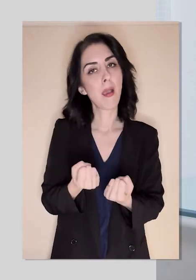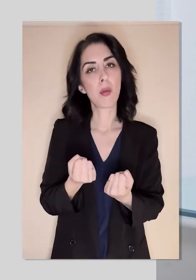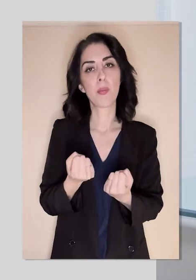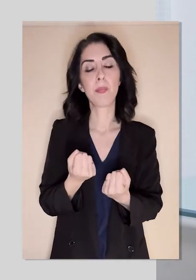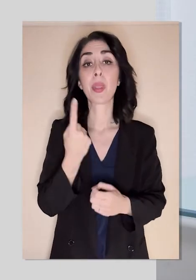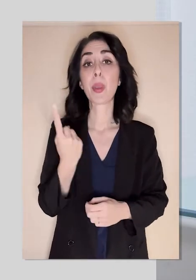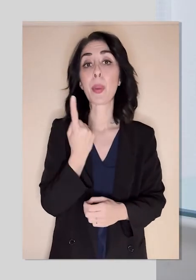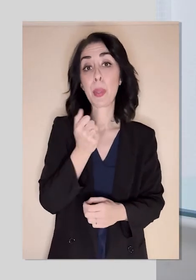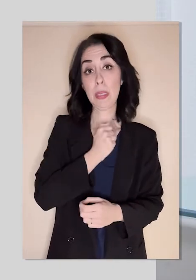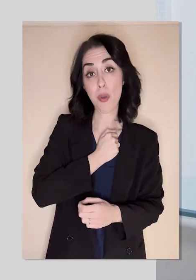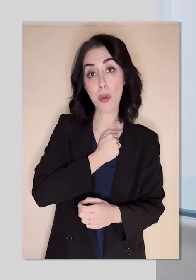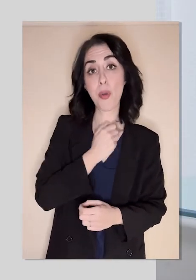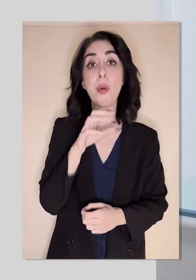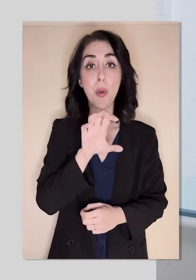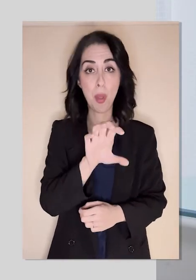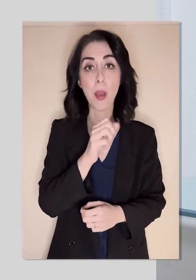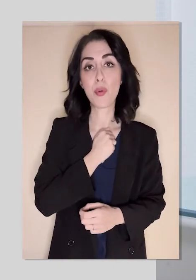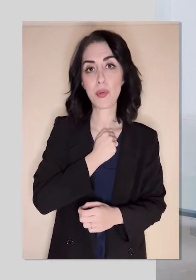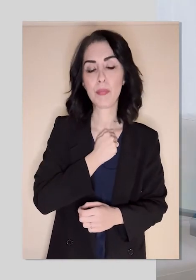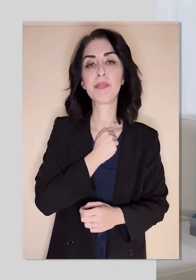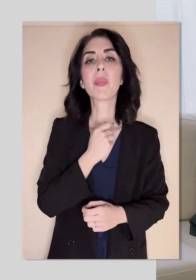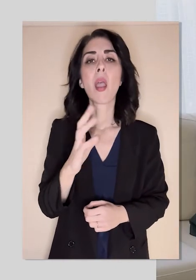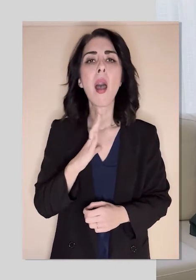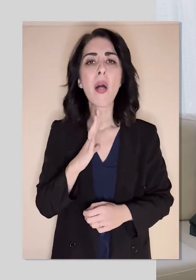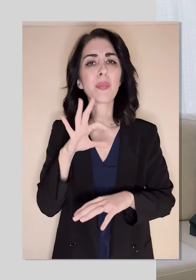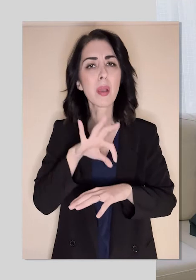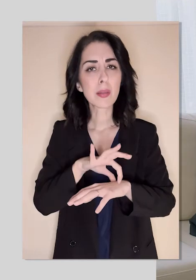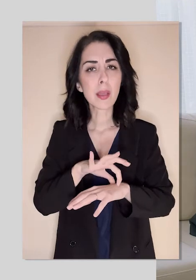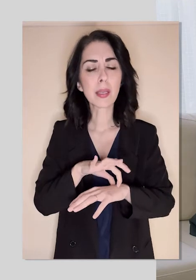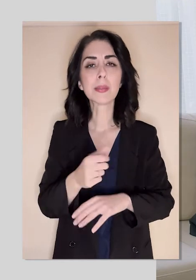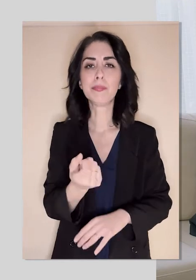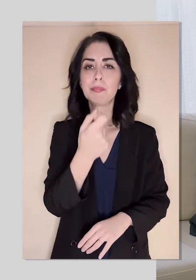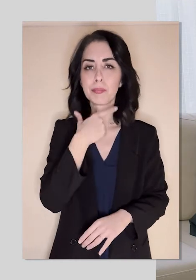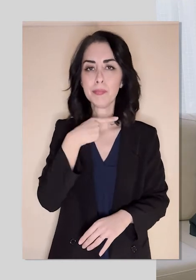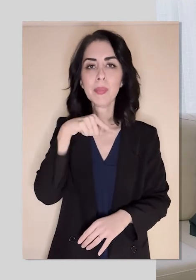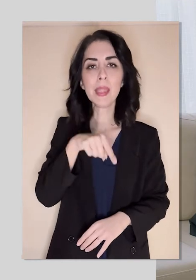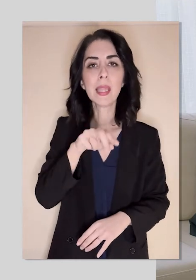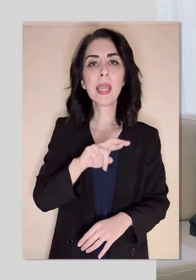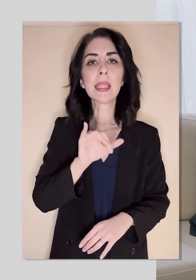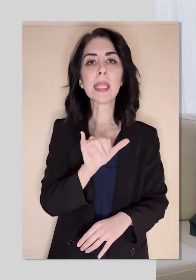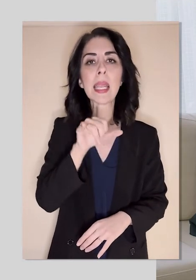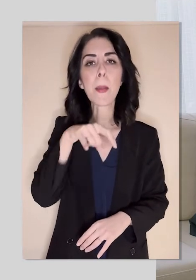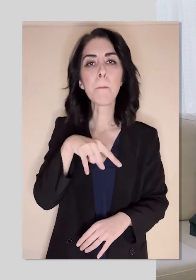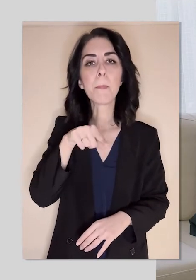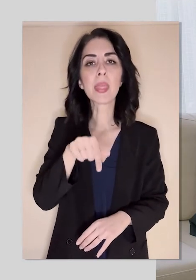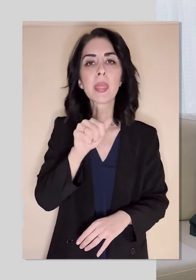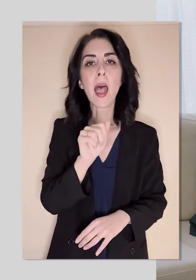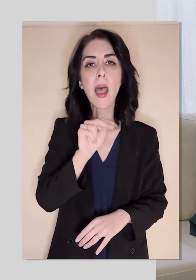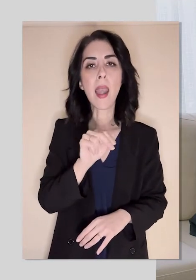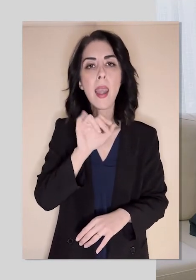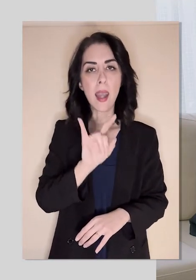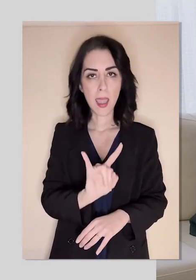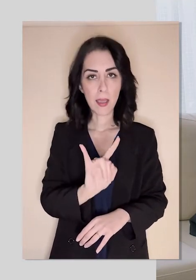And very commonly in my country, people have been taking a triptan. In my country, we have